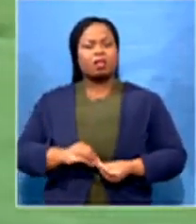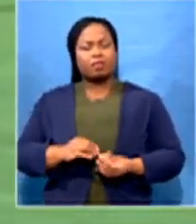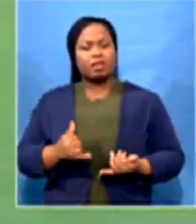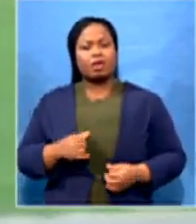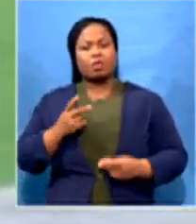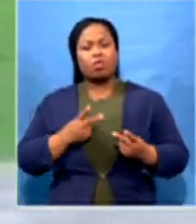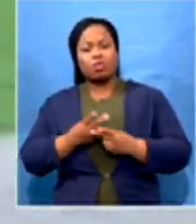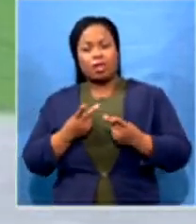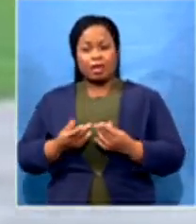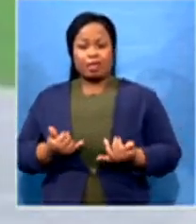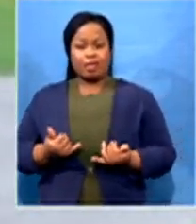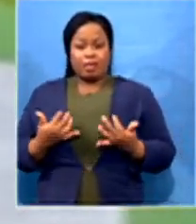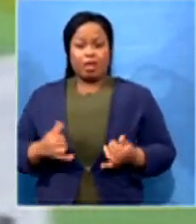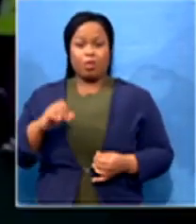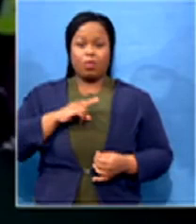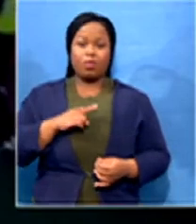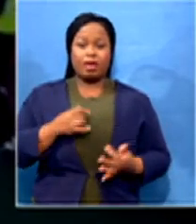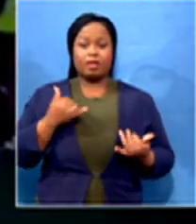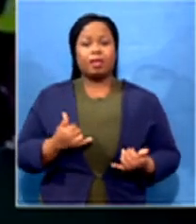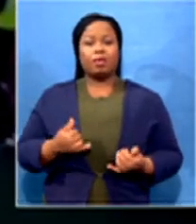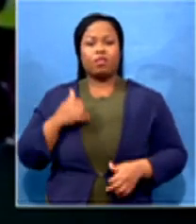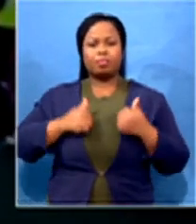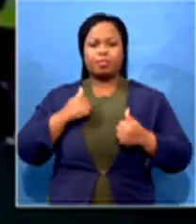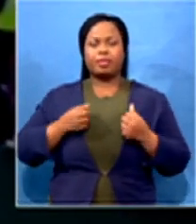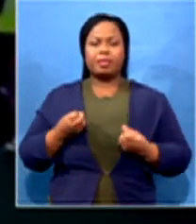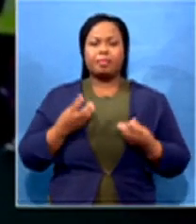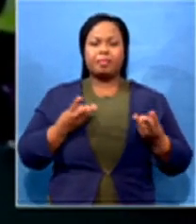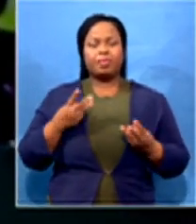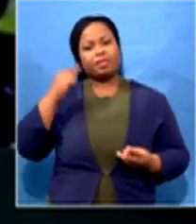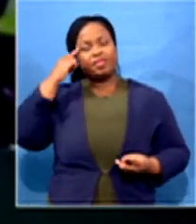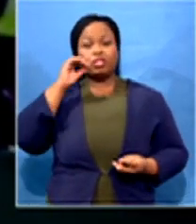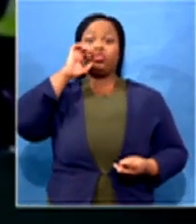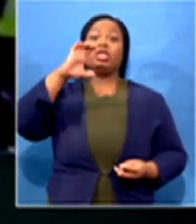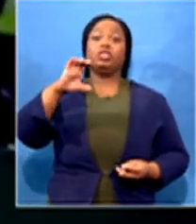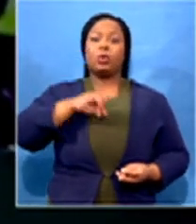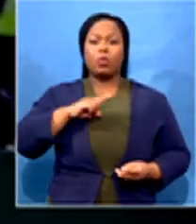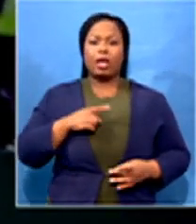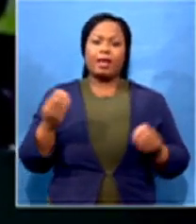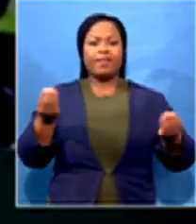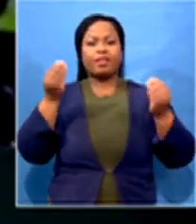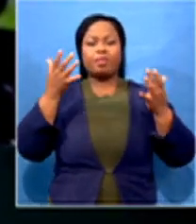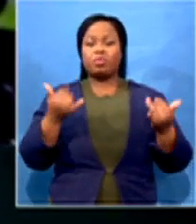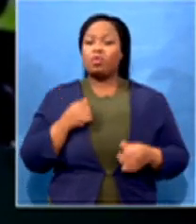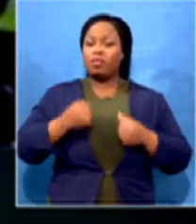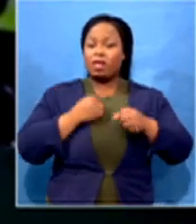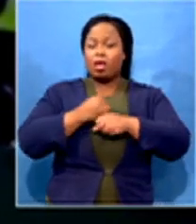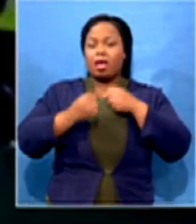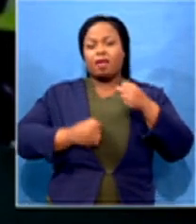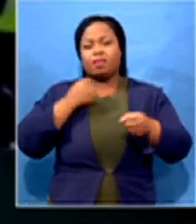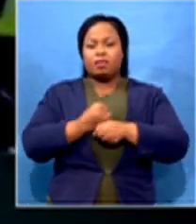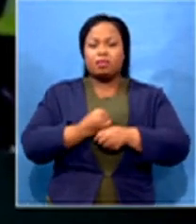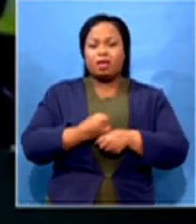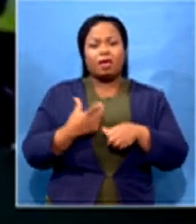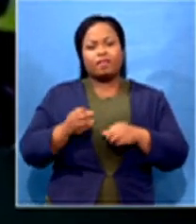Comrades, because it's so famous, I think people think it's rich. It's not rich. And it survives year by year with its